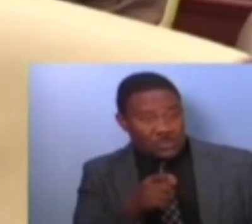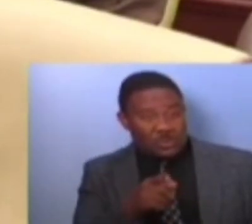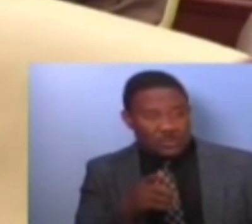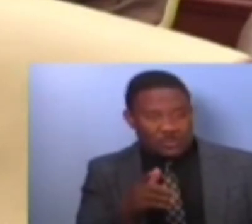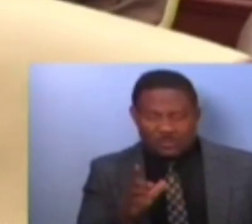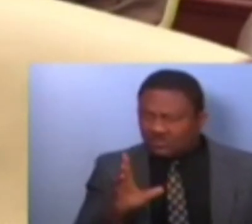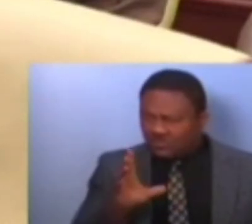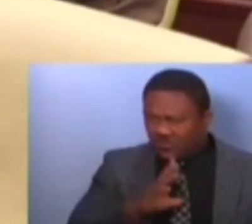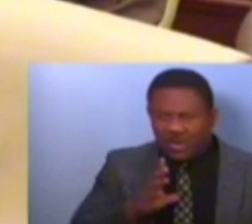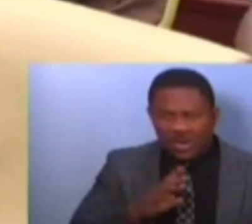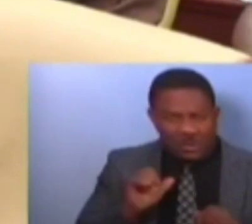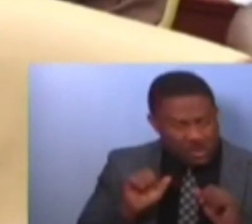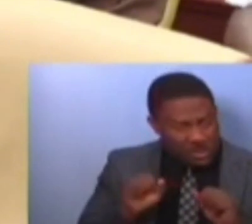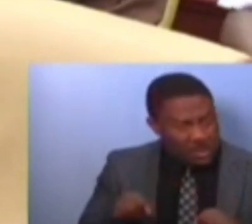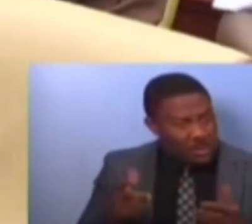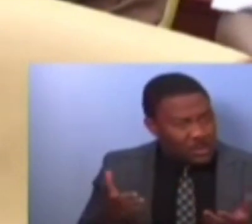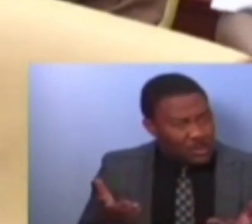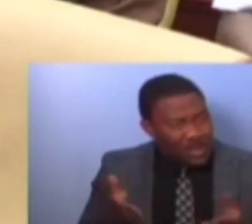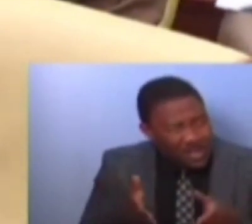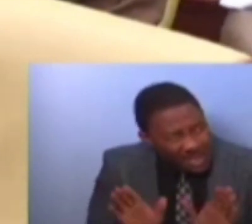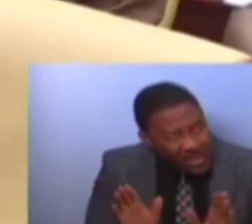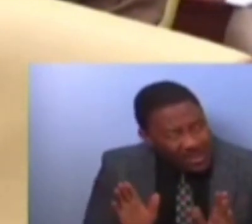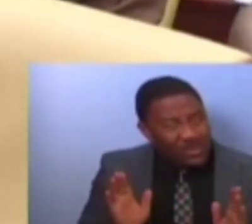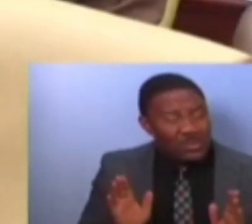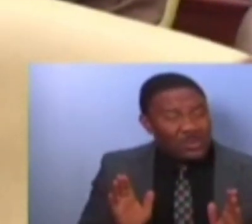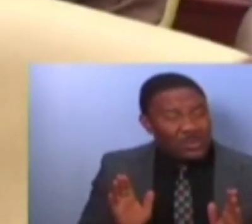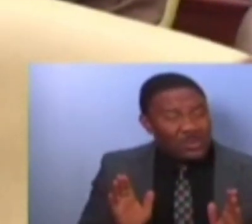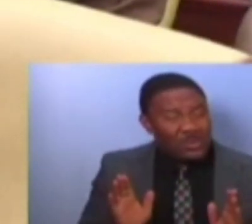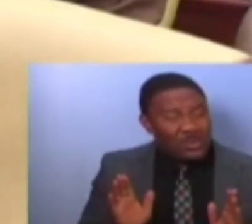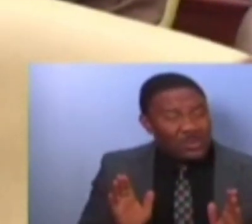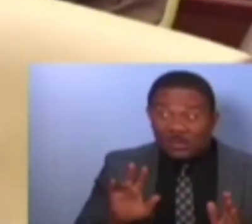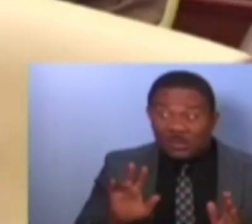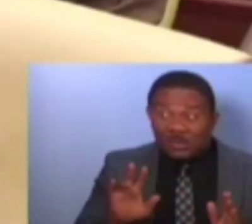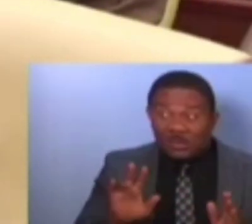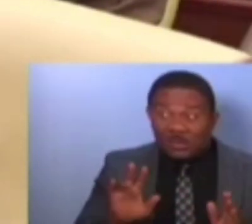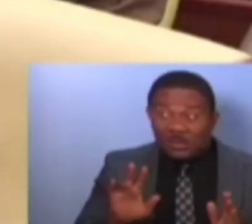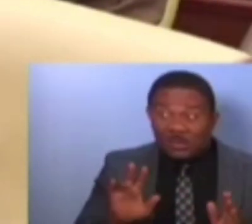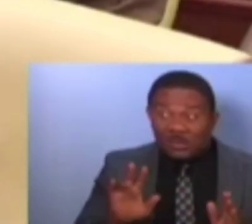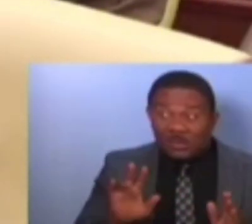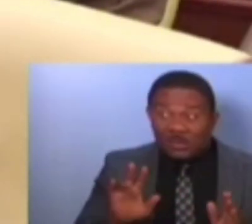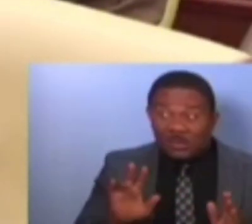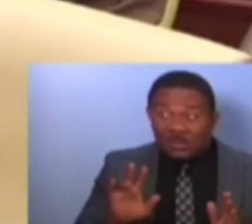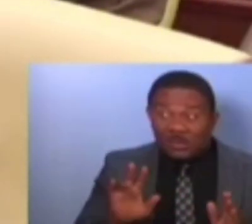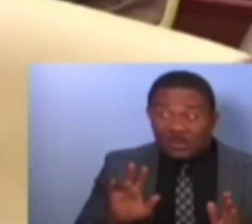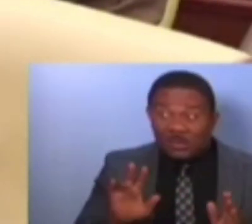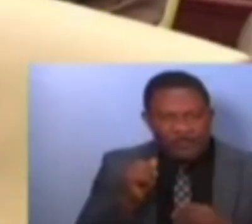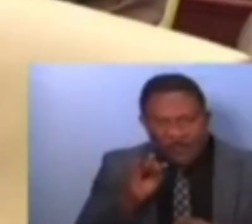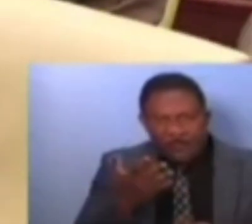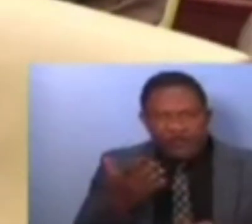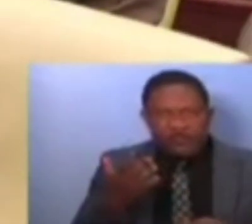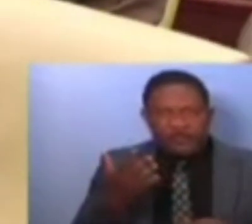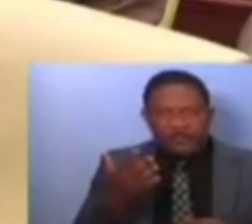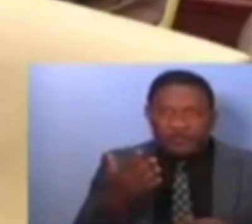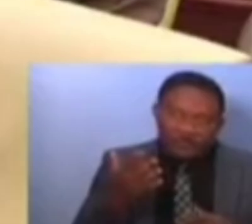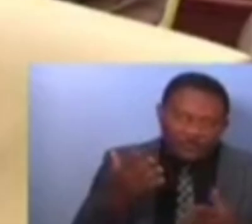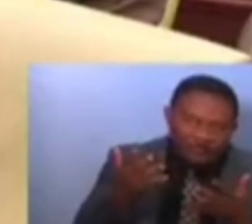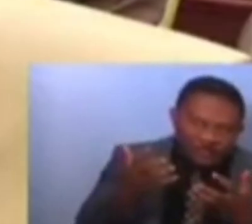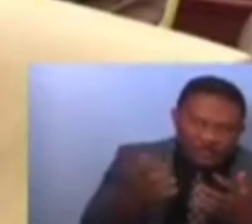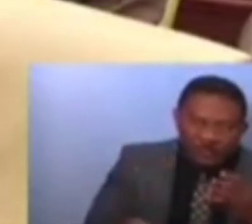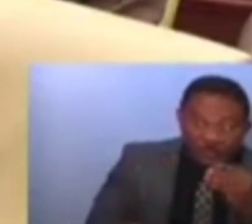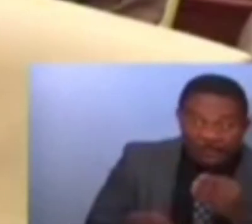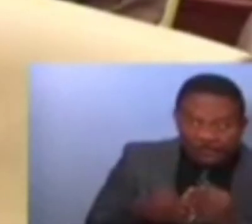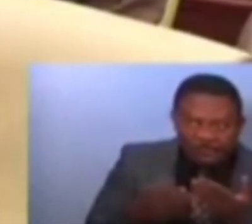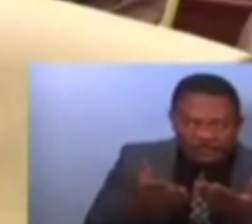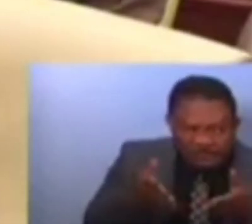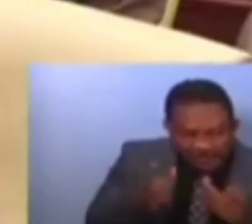abusing the rules. You can second the motion, let the motion pass. If you have something to say, you get up and you cut the eye of the chair, and